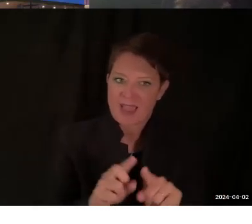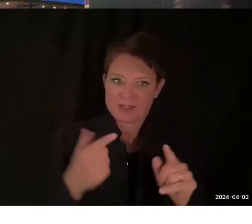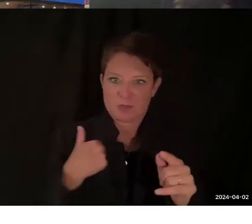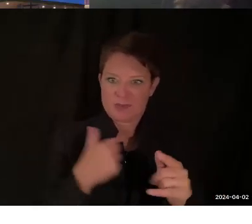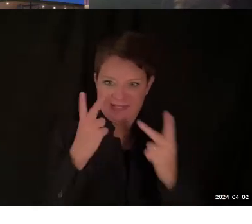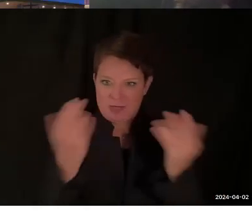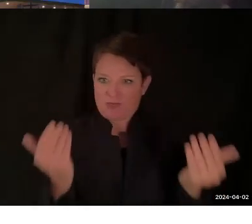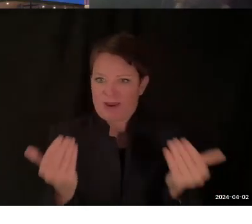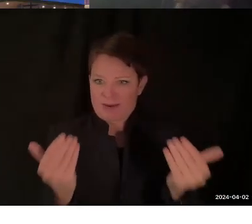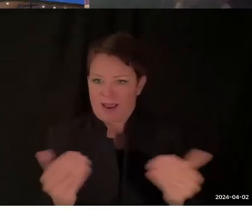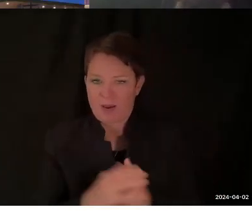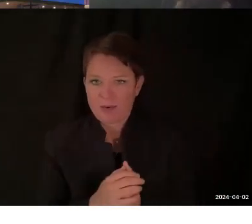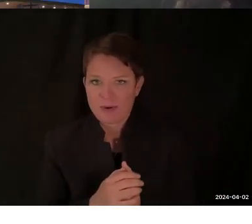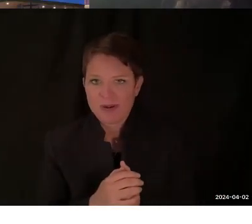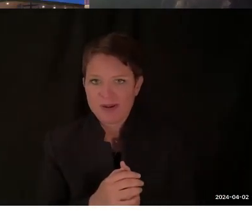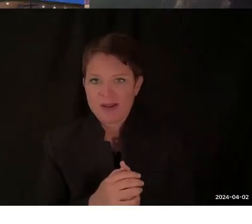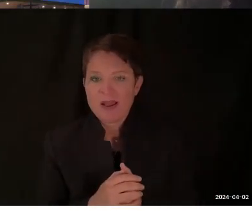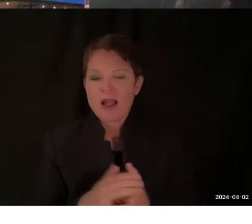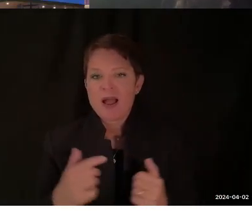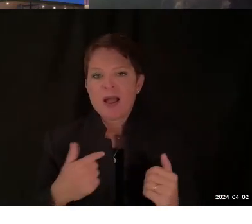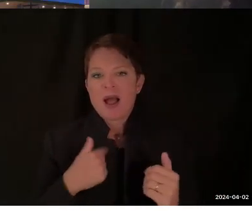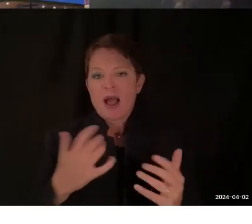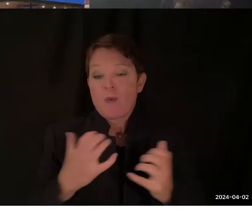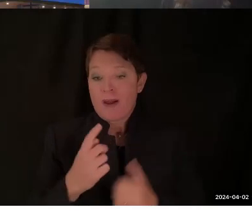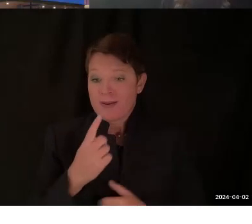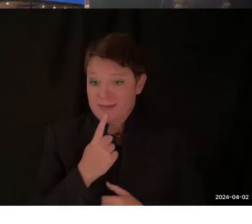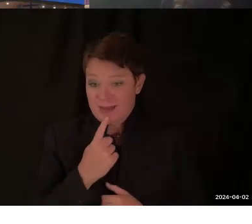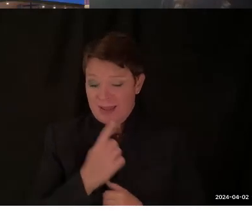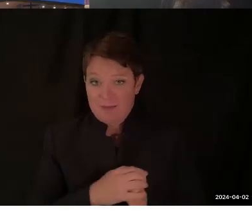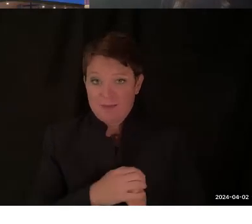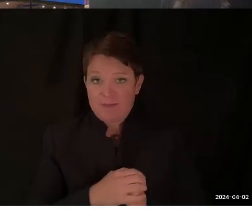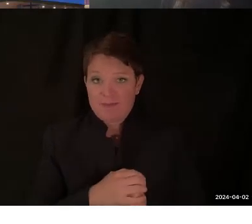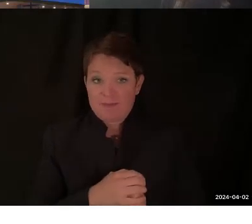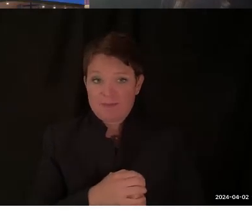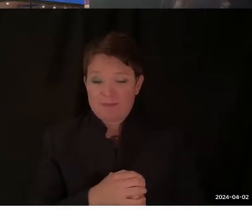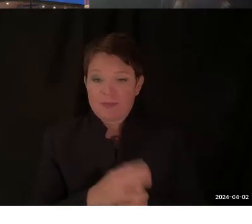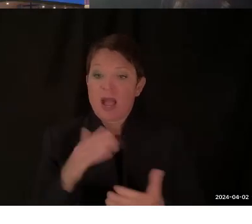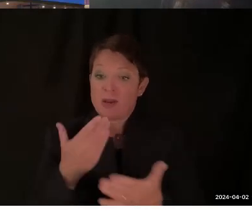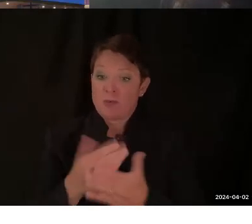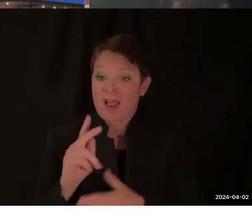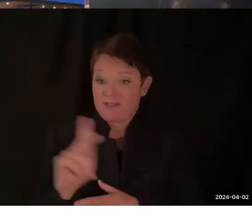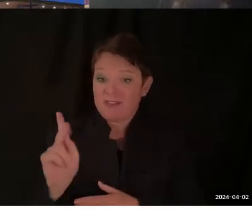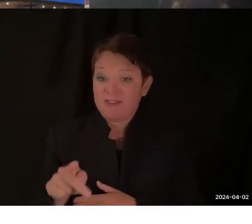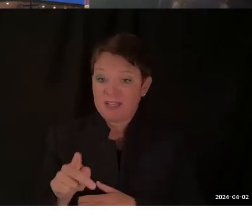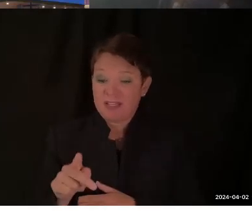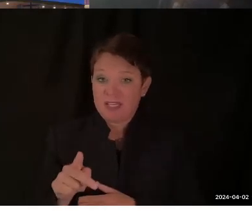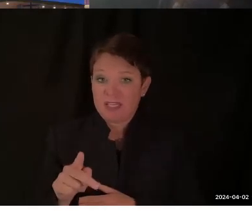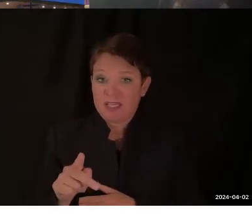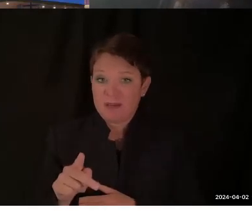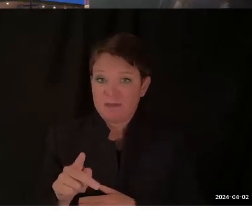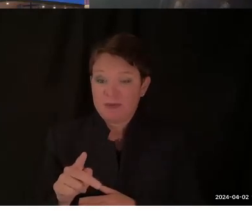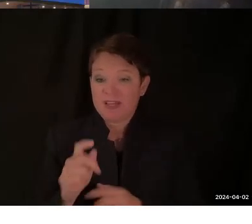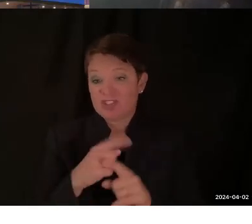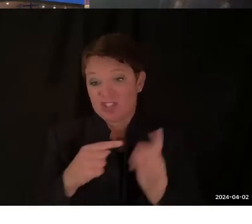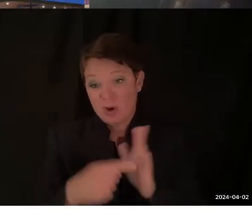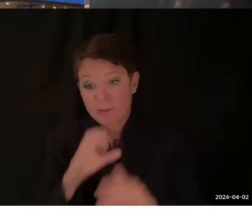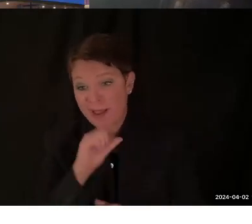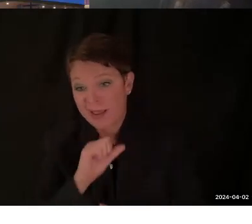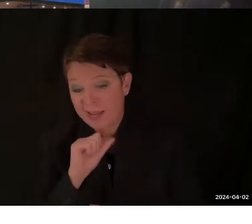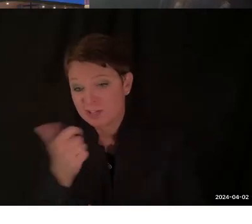stands. And, you know, I just want to say, I first came to Philly, well, giving away my age,